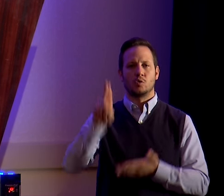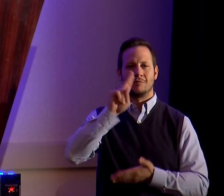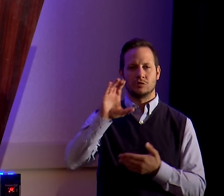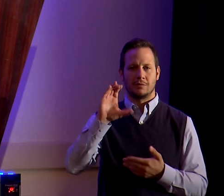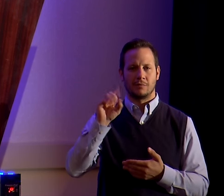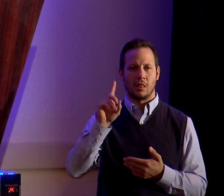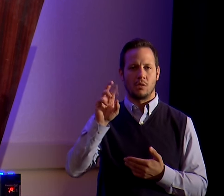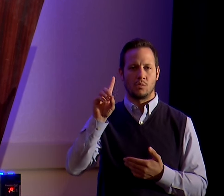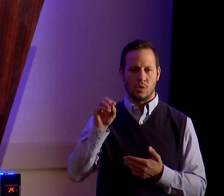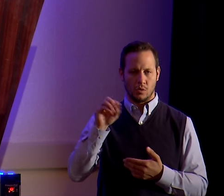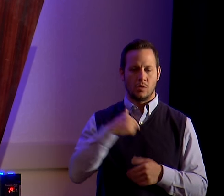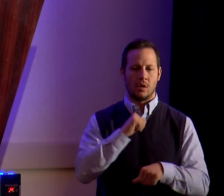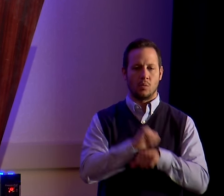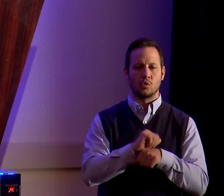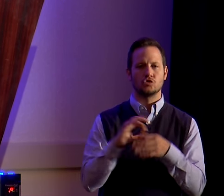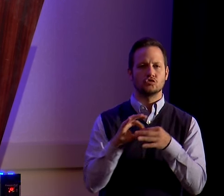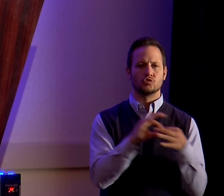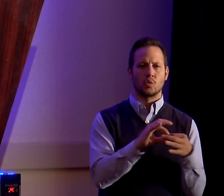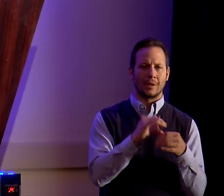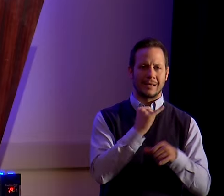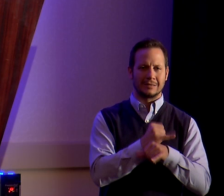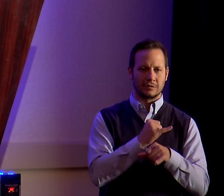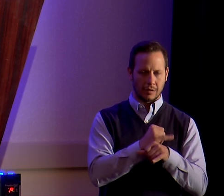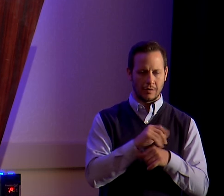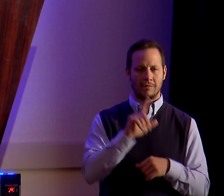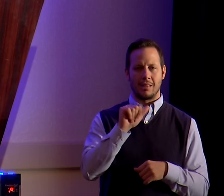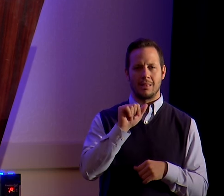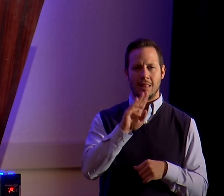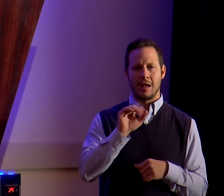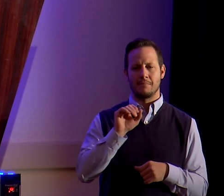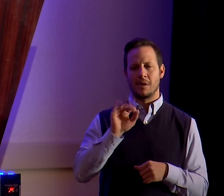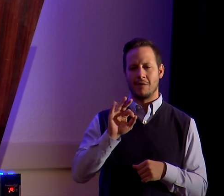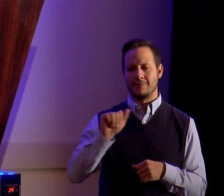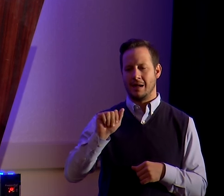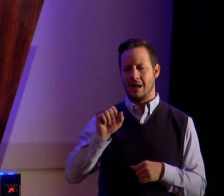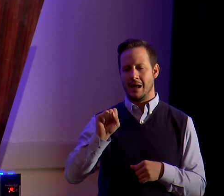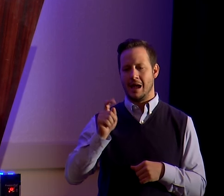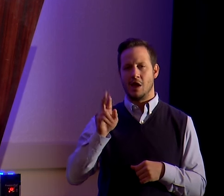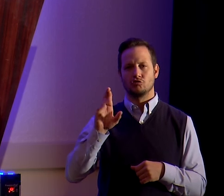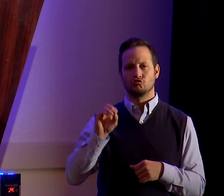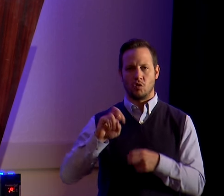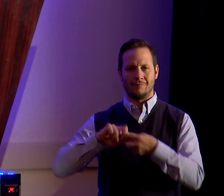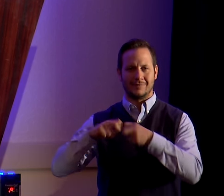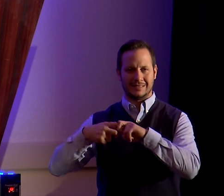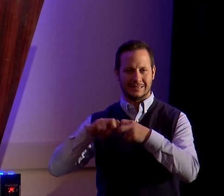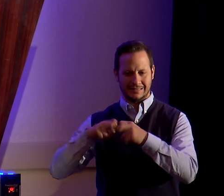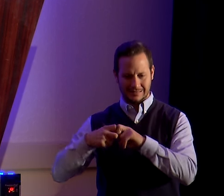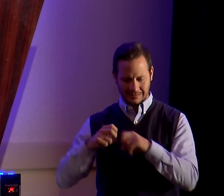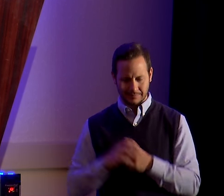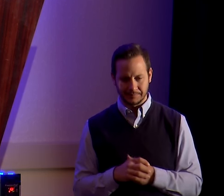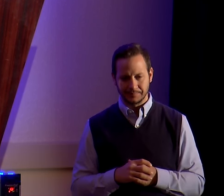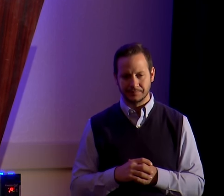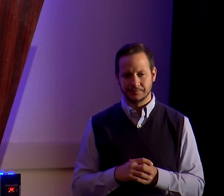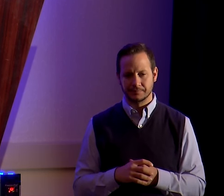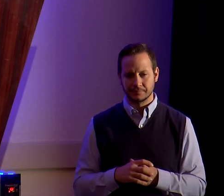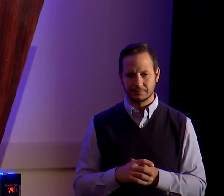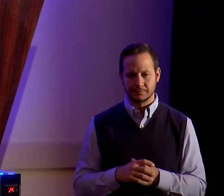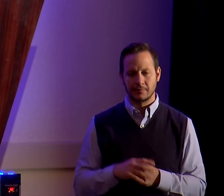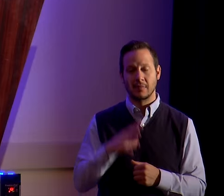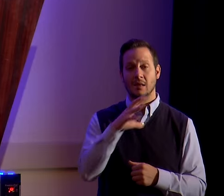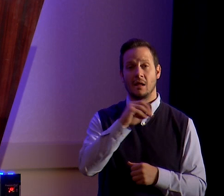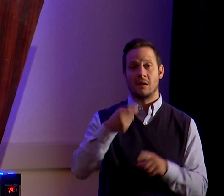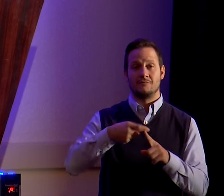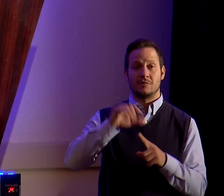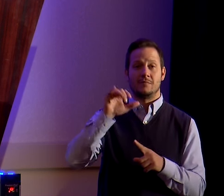I worked for the Joint Institute for Laboratory Astrophysics, which is part of the National Bureau of Standards at that time. And from